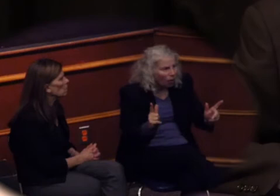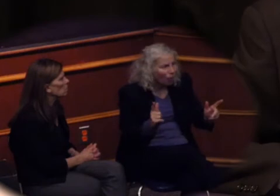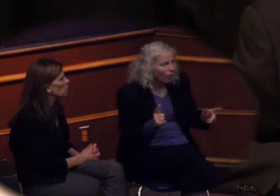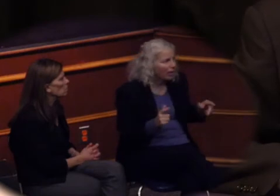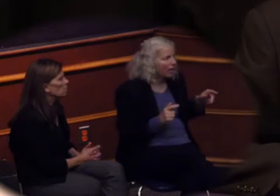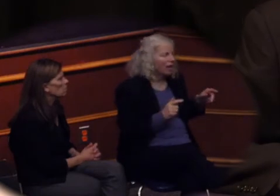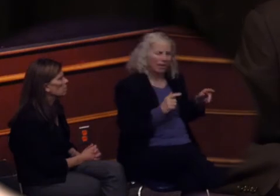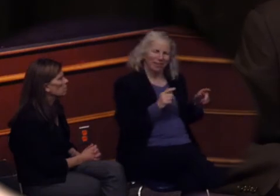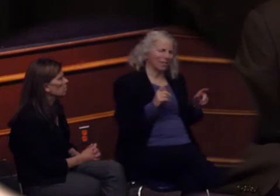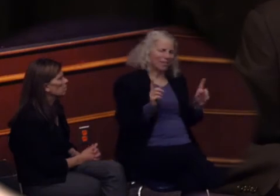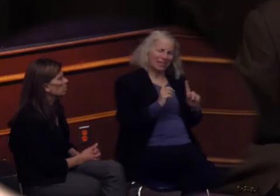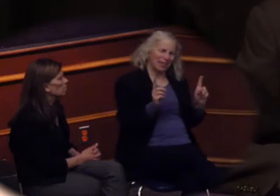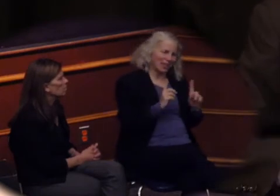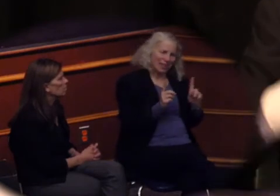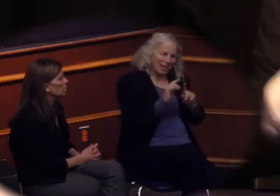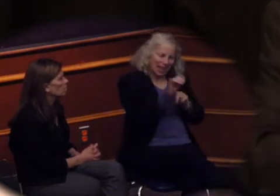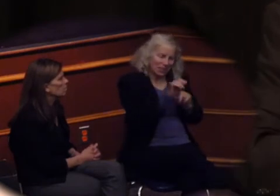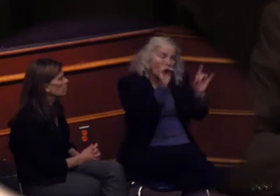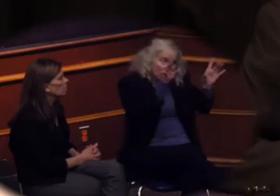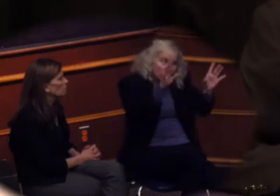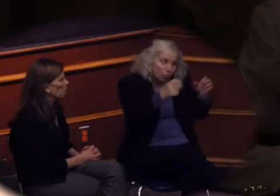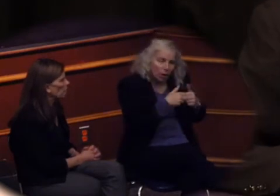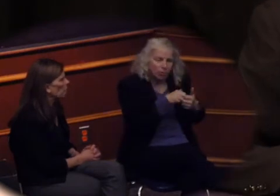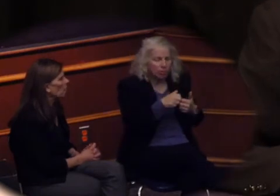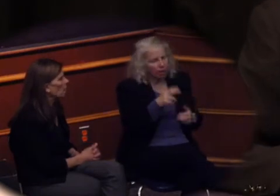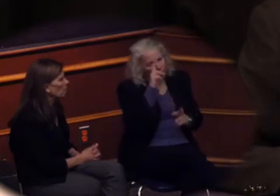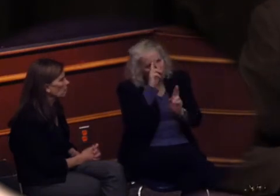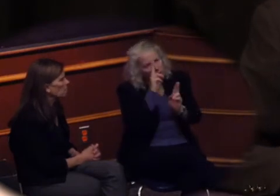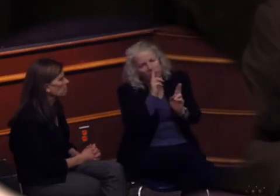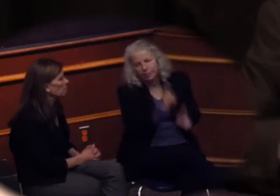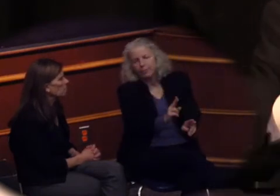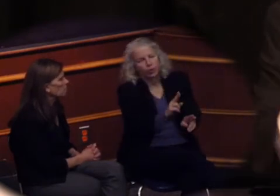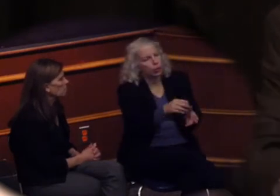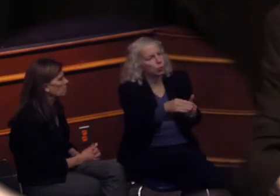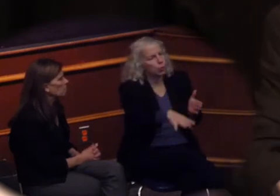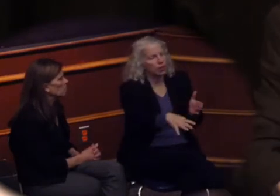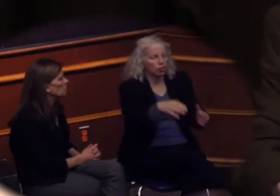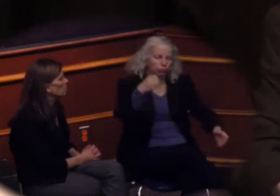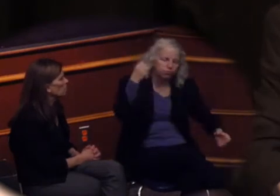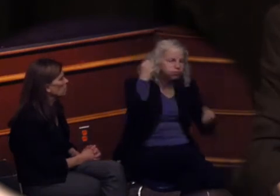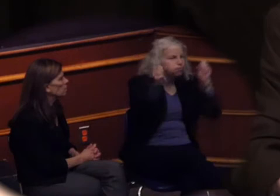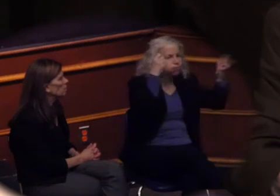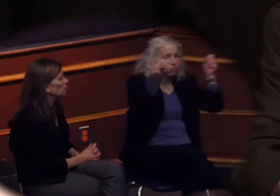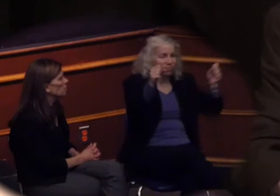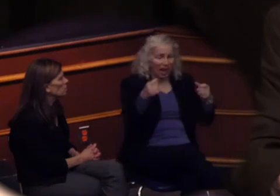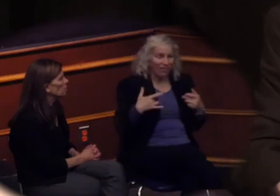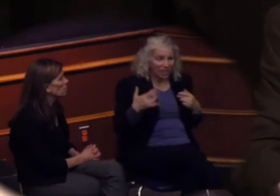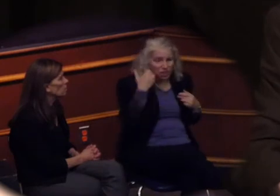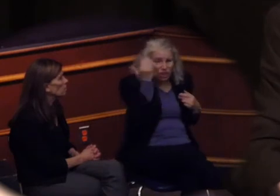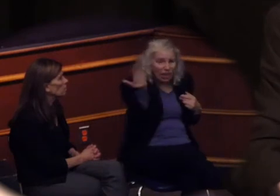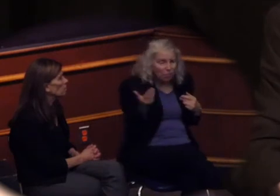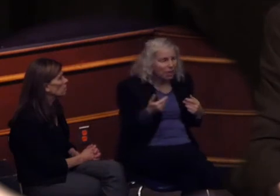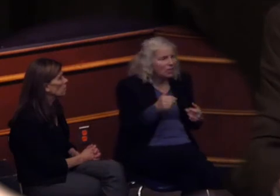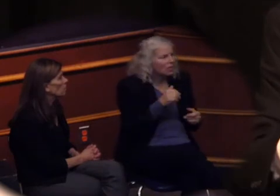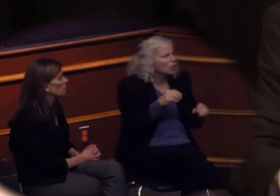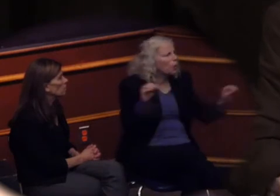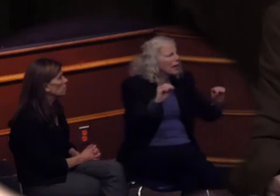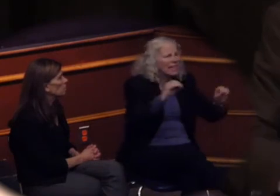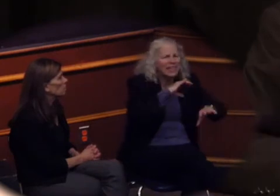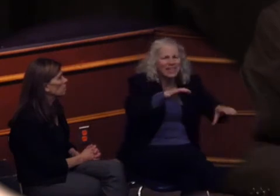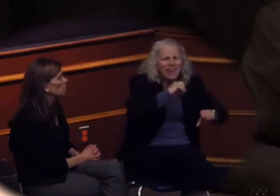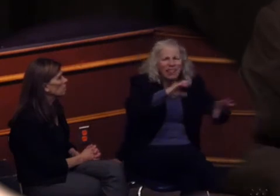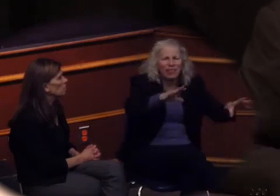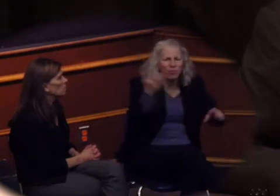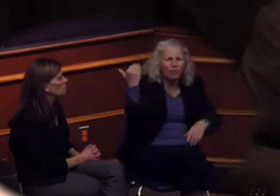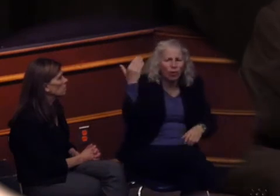is a horrific problem. I honor the students who have been out there. It shames those of us who have not been willing to do it in the past. But